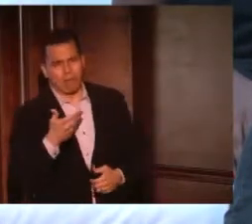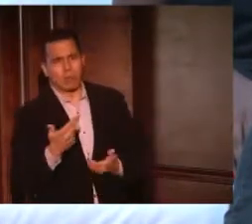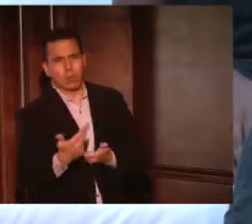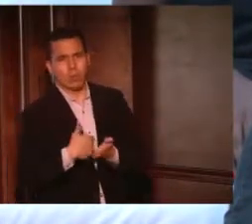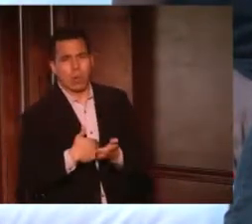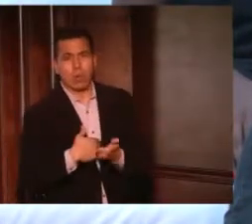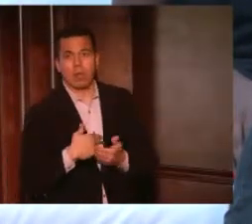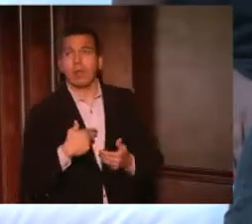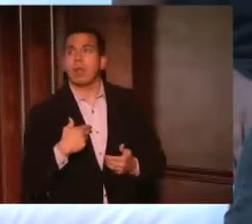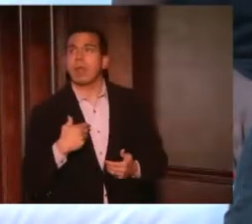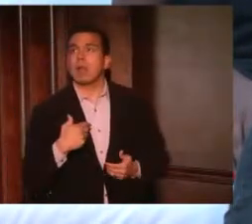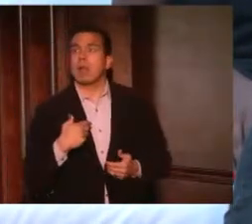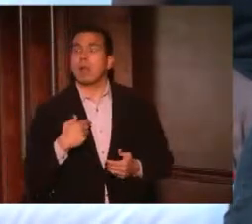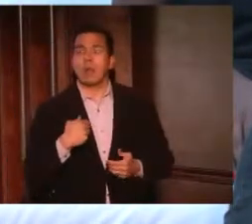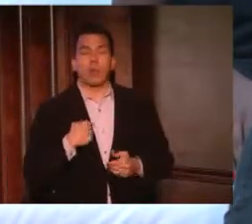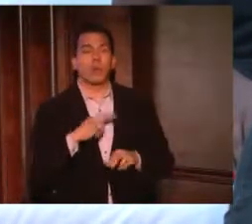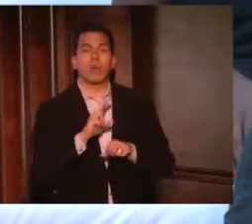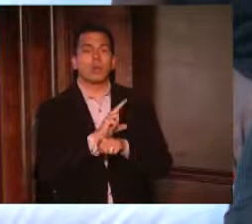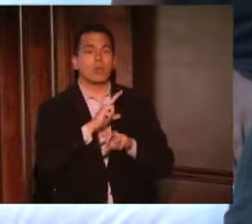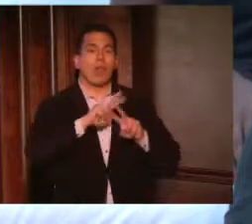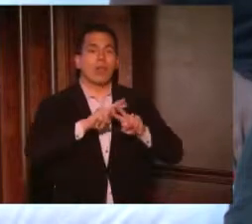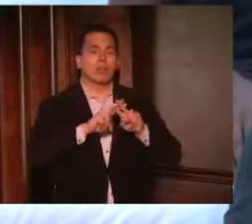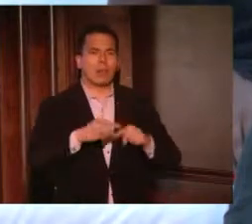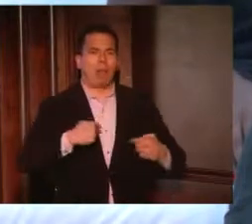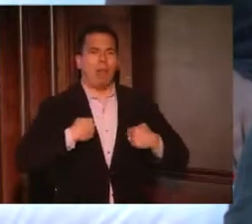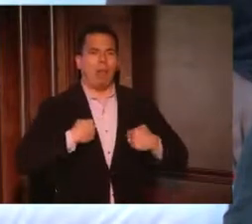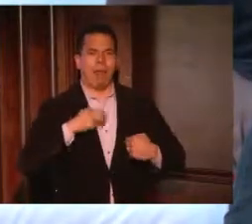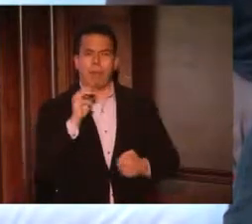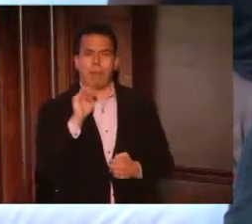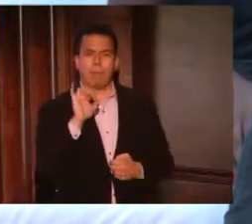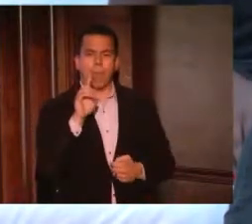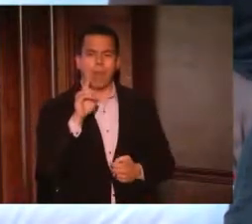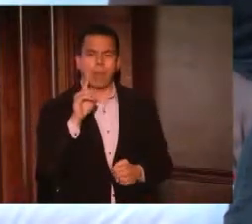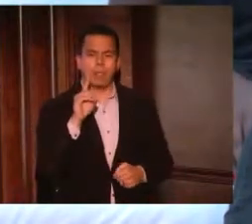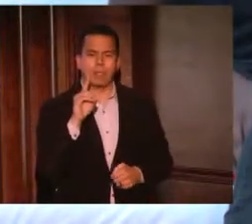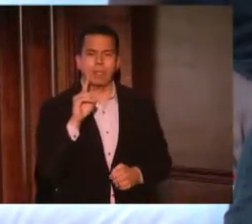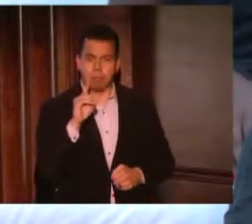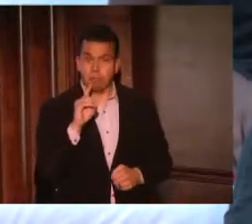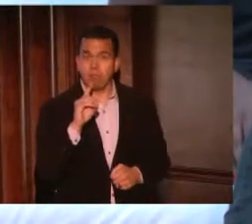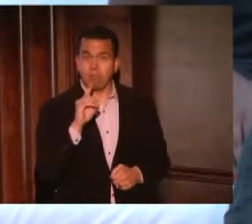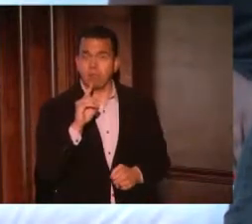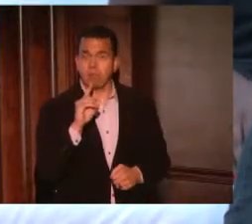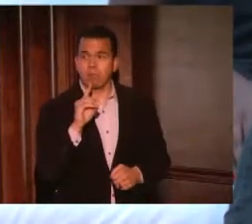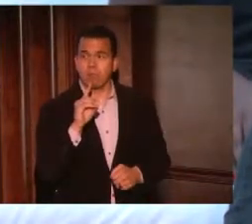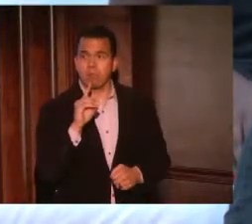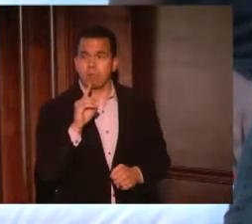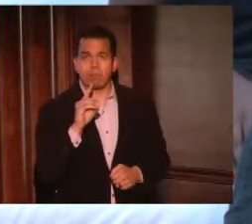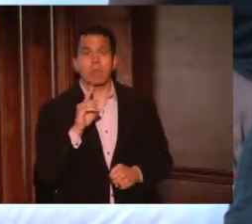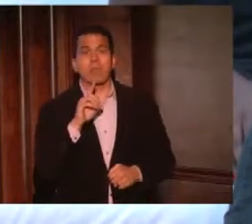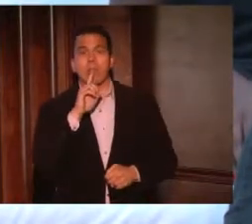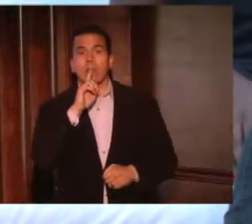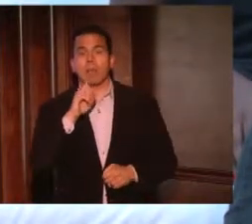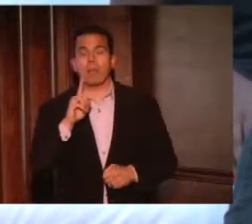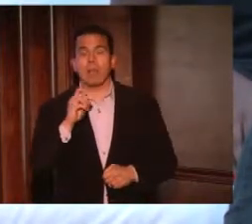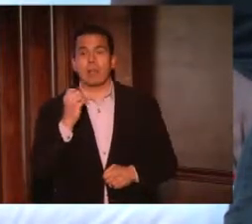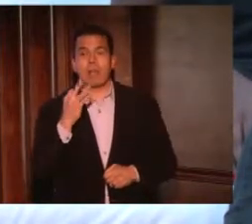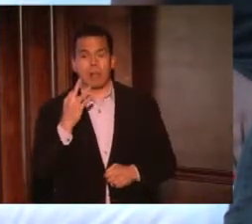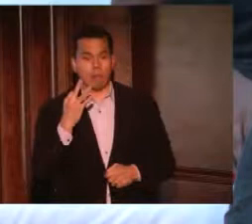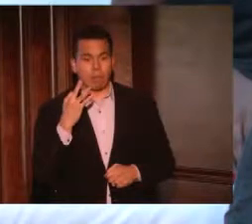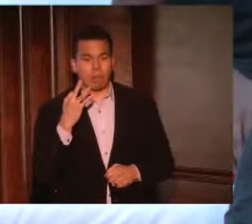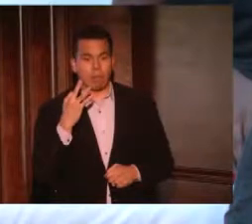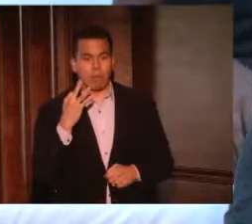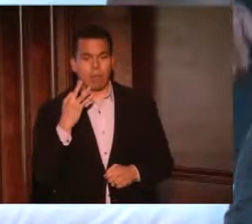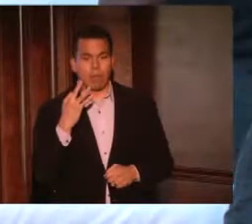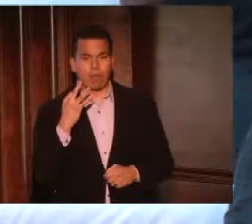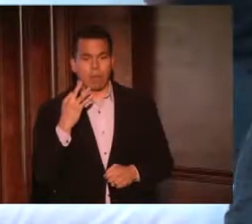iMind. I mind that there's not enough action being taken. Mm-hmm. And actually over the coming weeks, so if you wanted to get your phone out